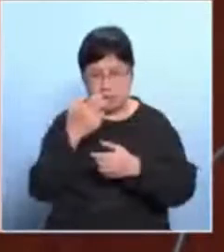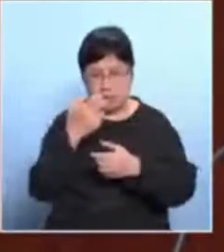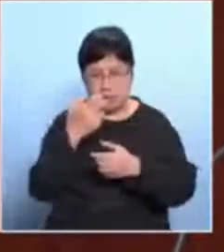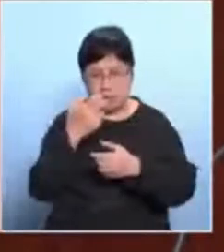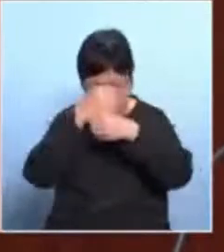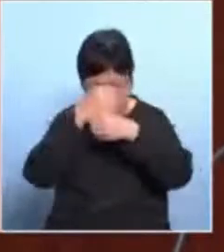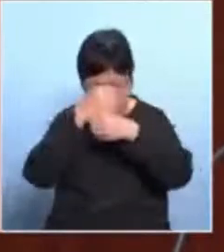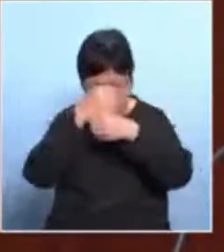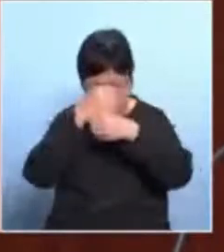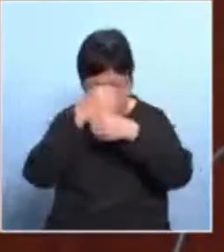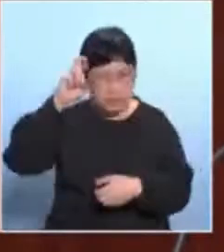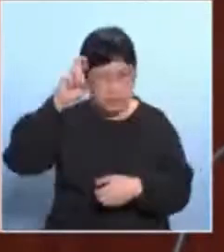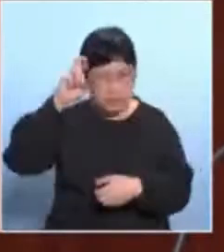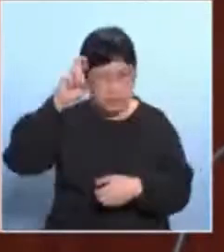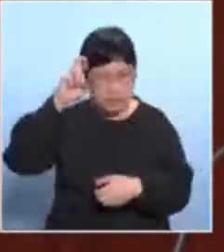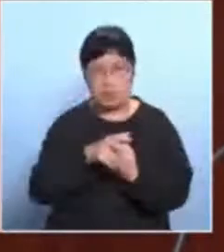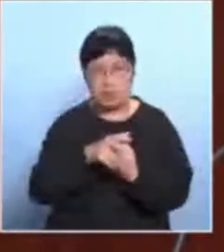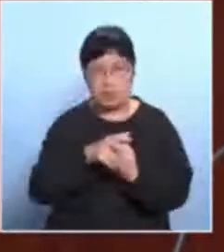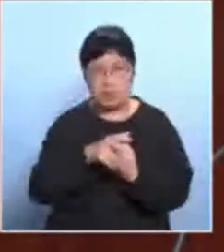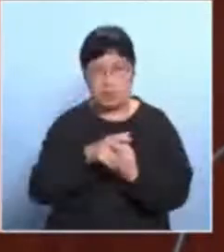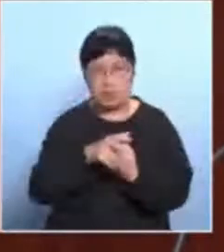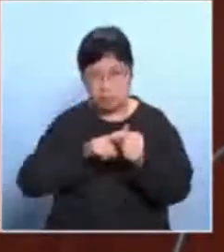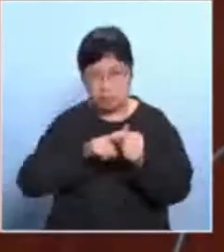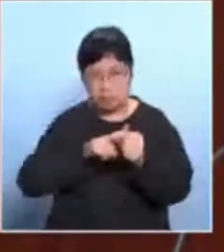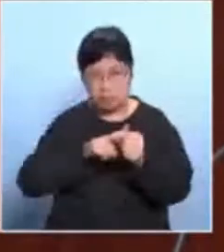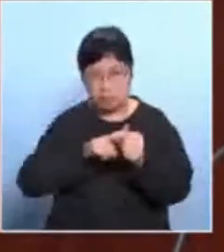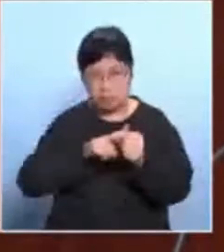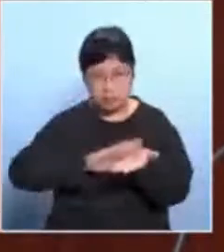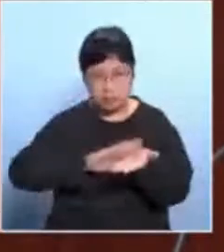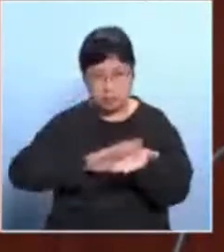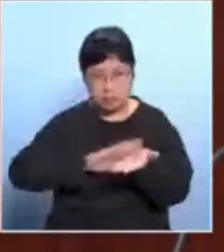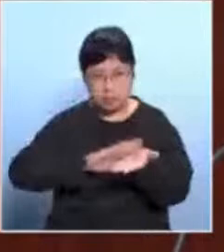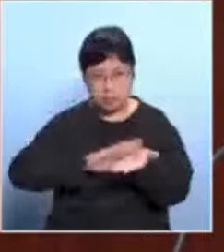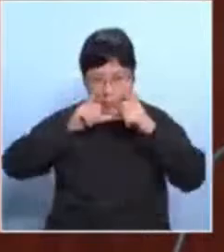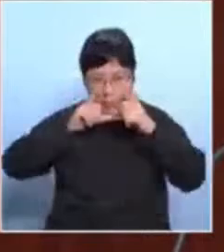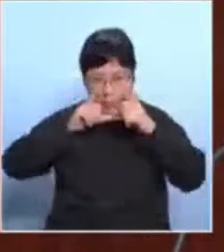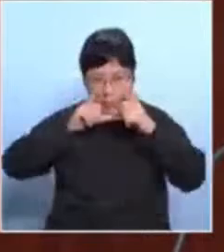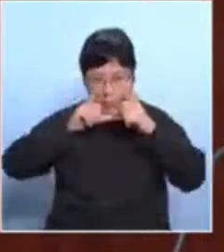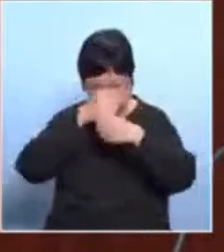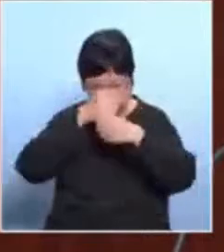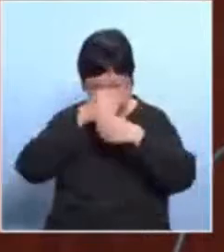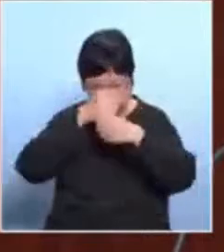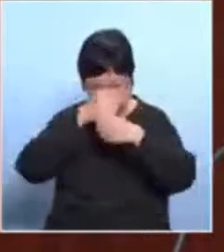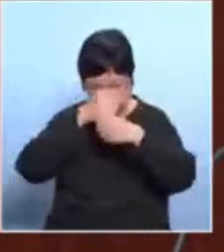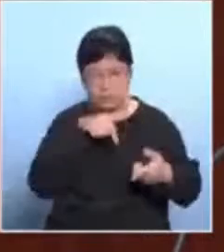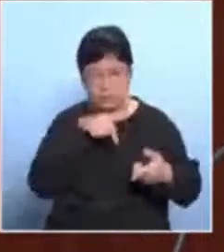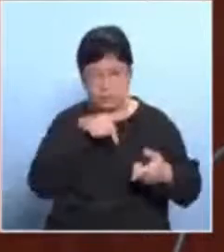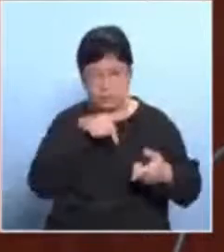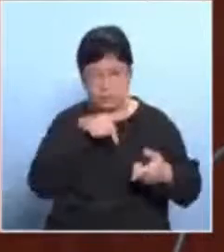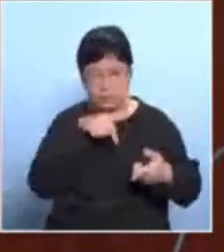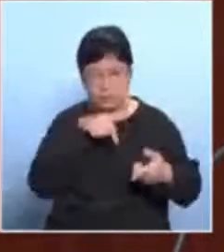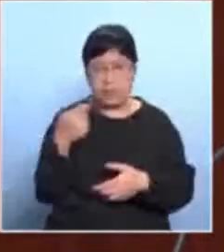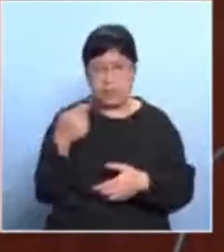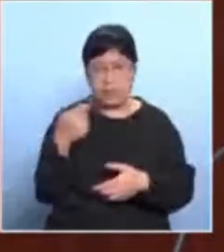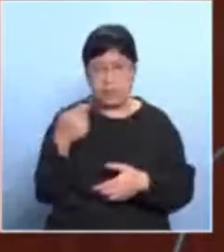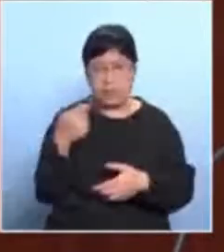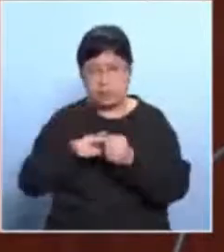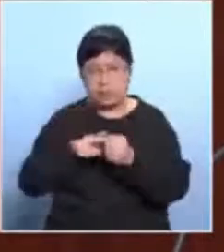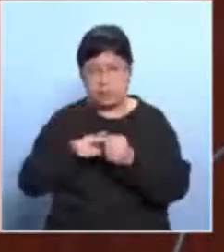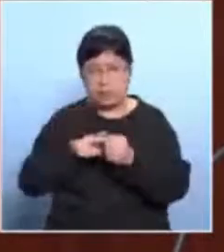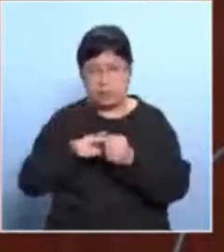medicine. Leveraging on the platform of the government's Chinese Medicine Testing Institute, we will accelerate the promotion of Chinese